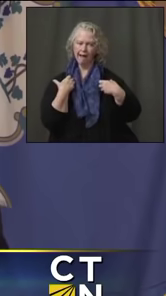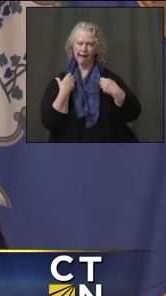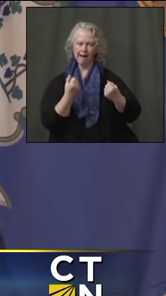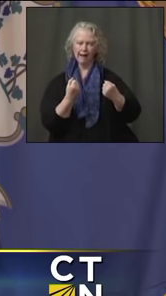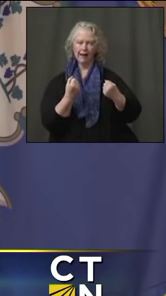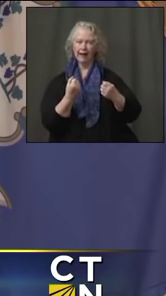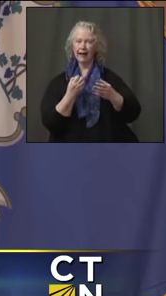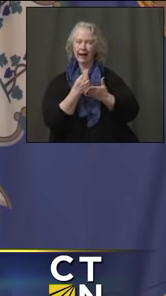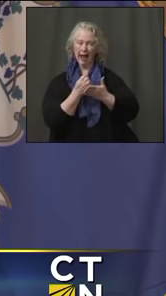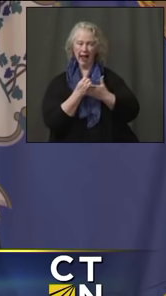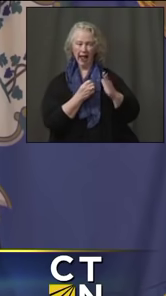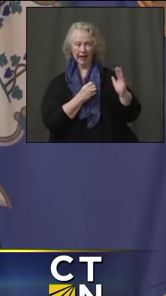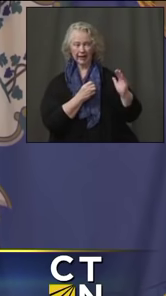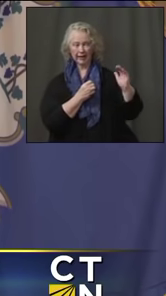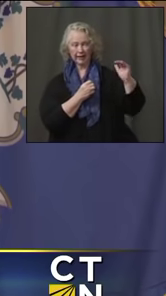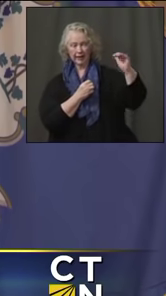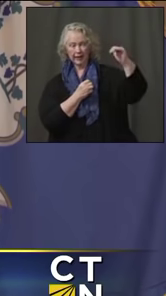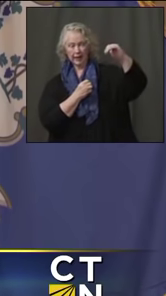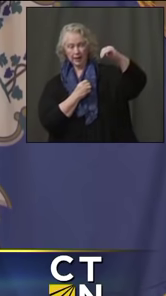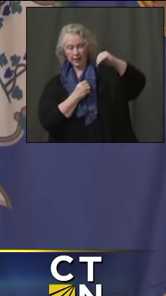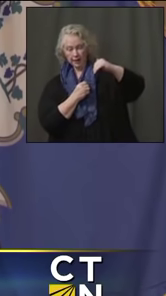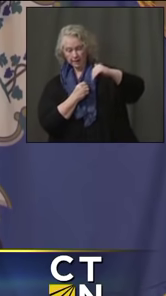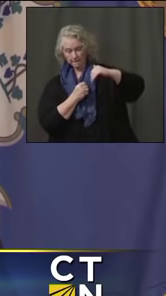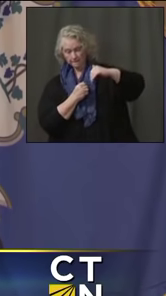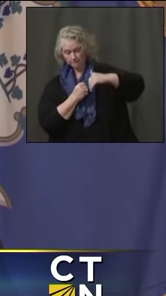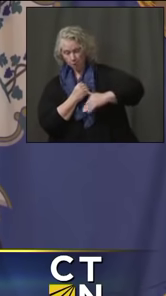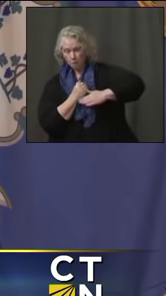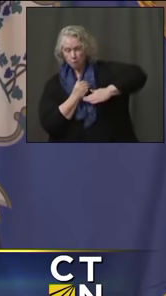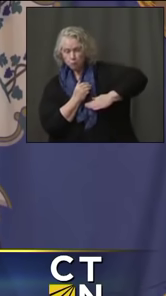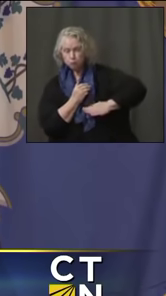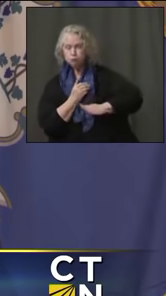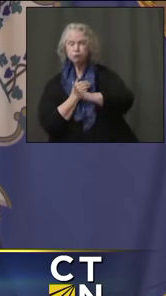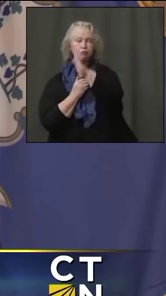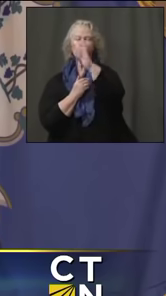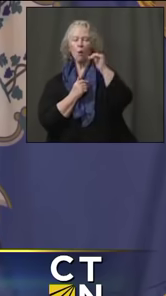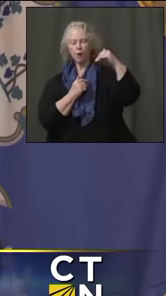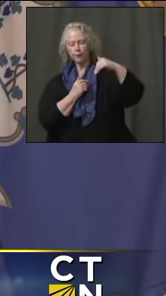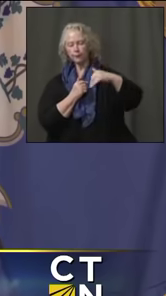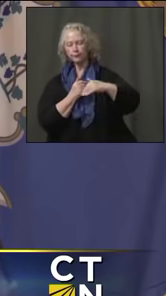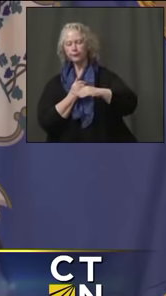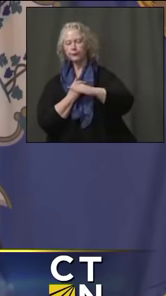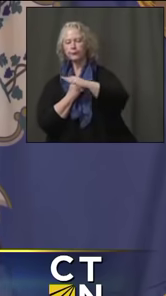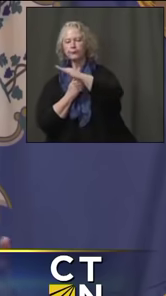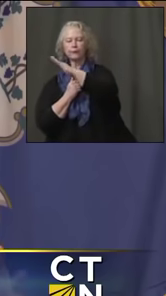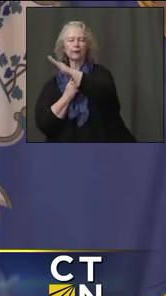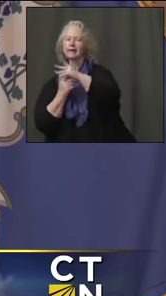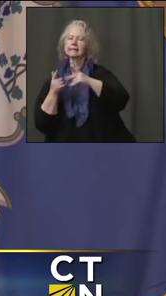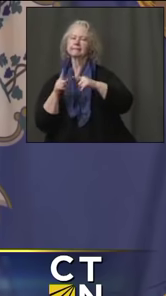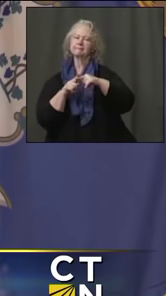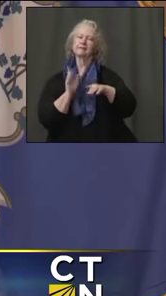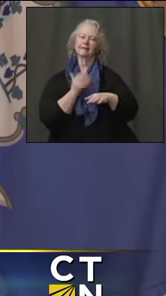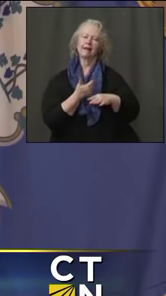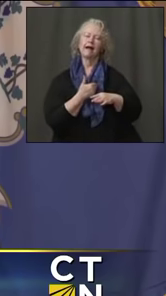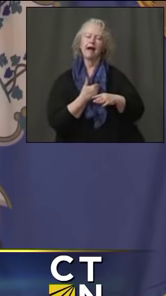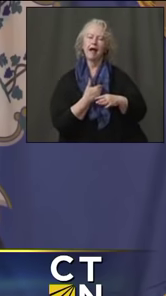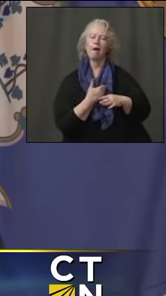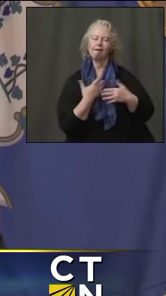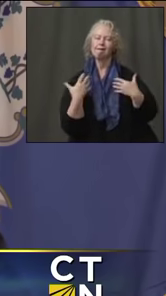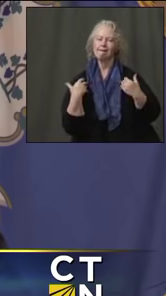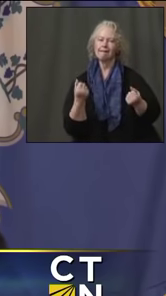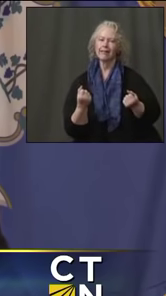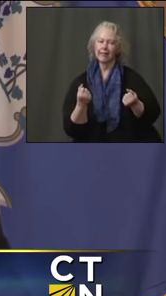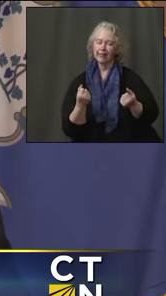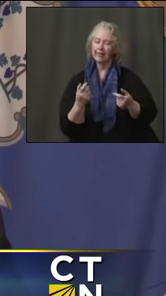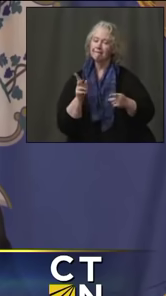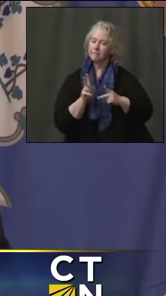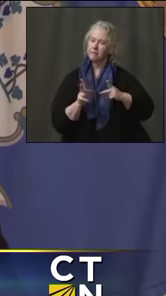more gradually like a more traditional recession, I think that's going to be key to public health. And as long as the professionals there are giving